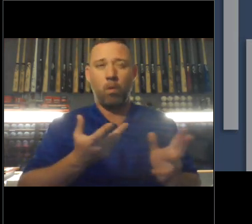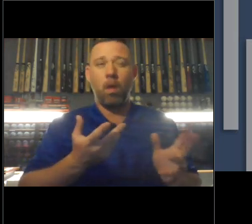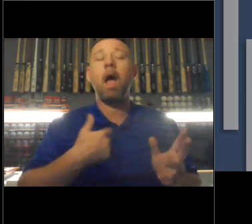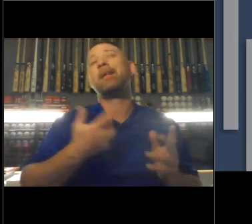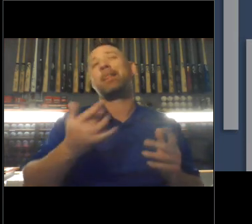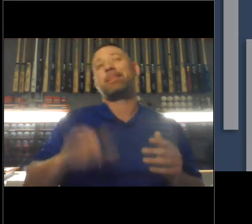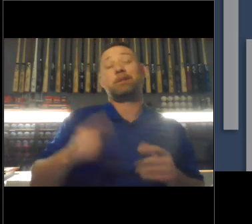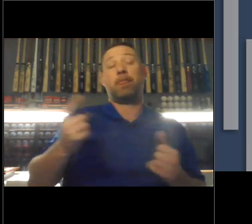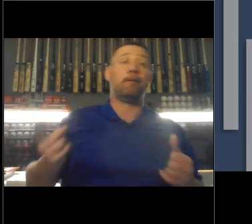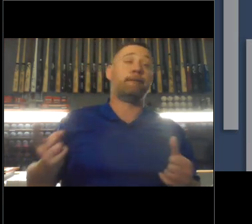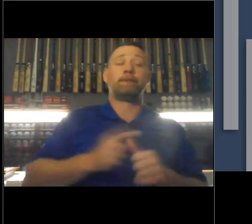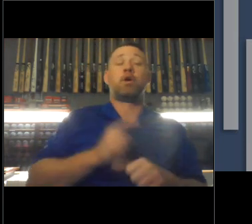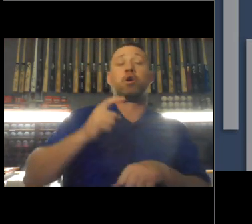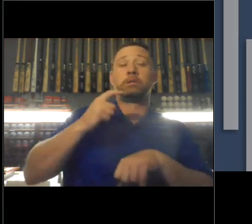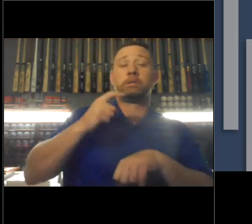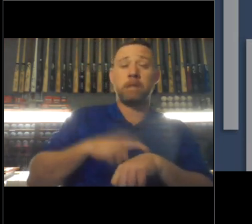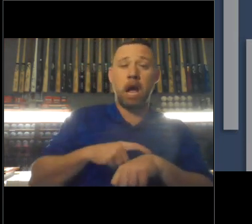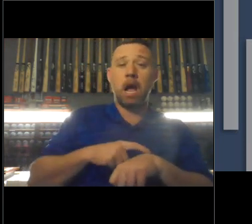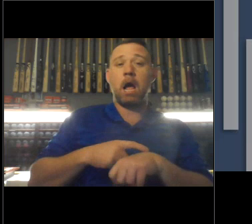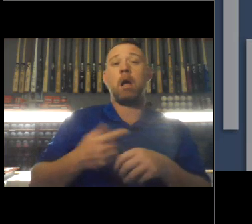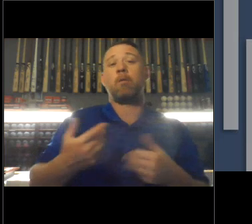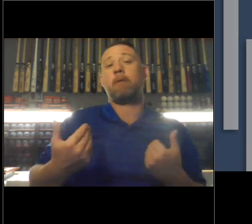we've actually had a